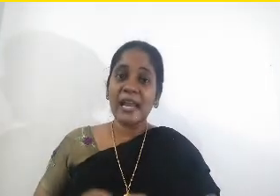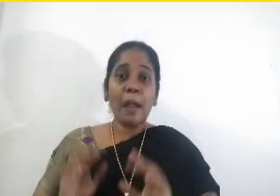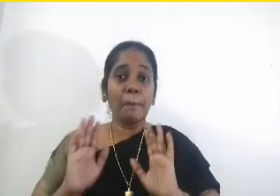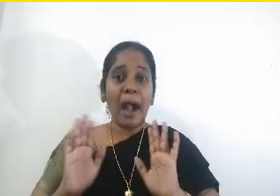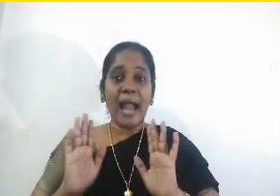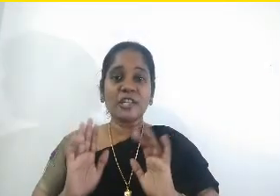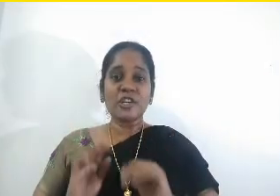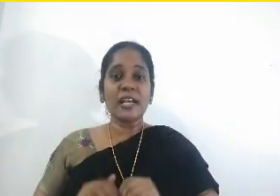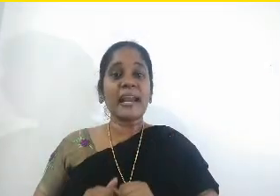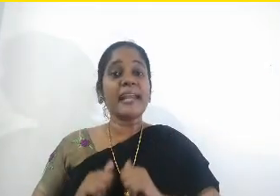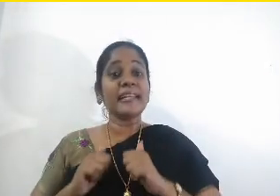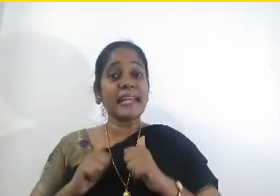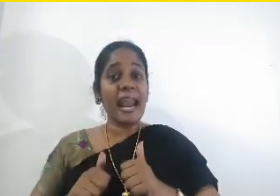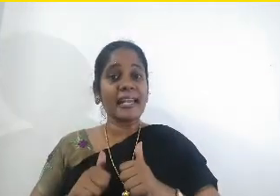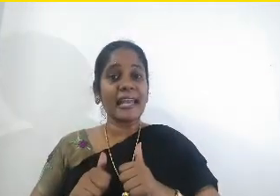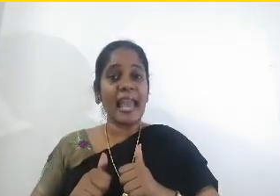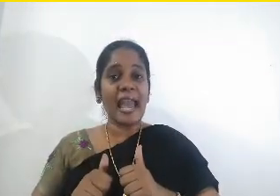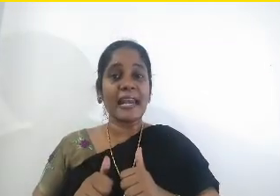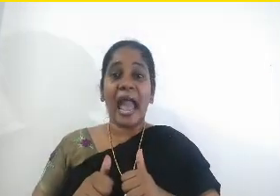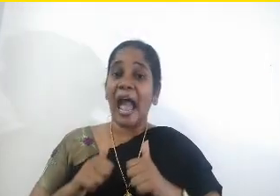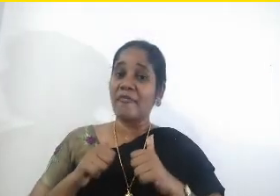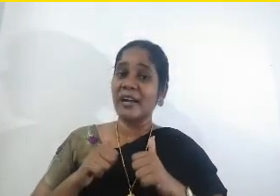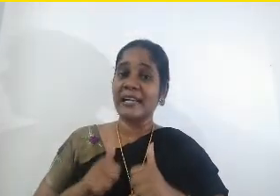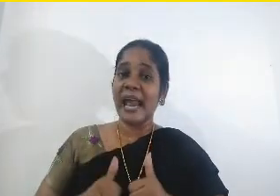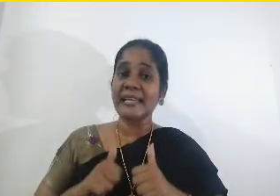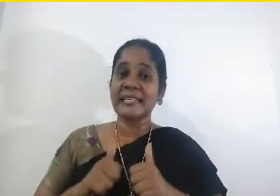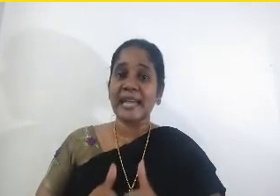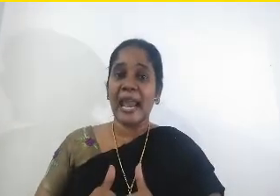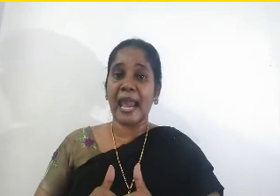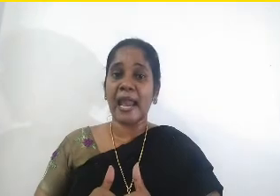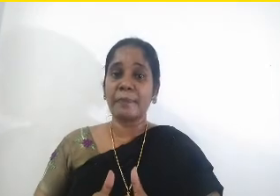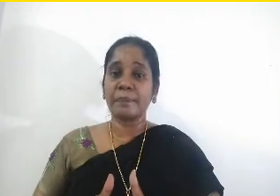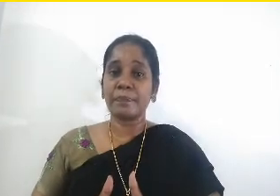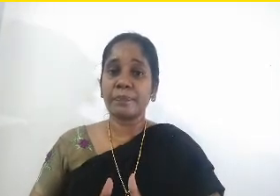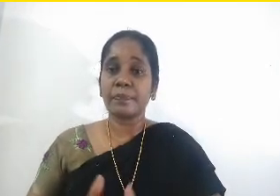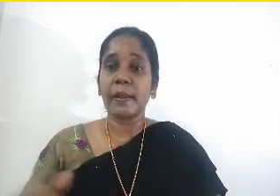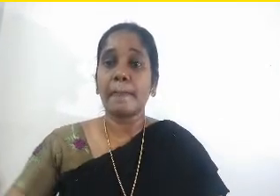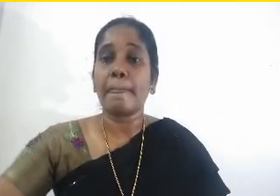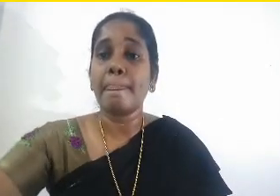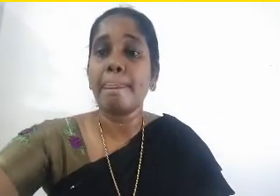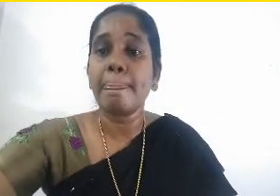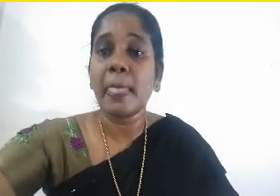Okay, children. Bye, children. Take care. Have a great day.